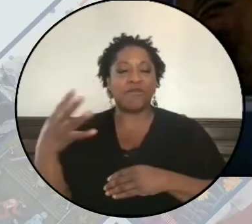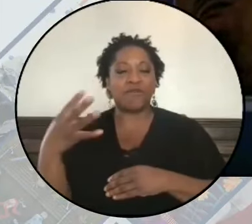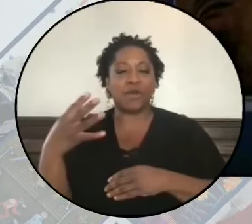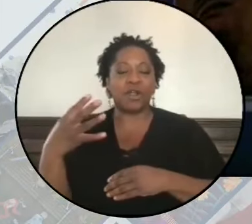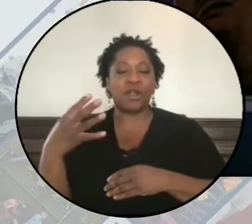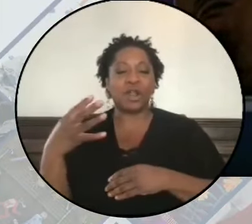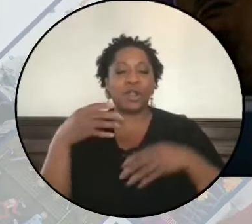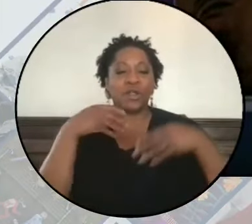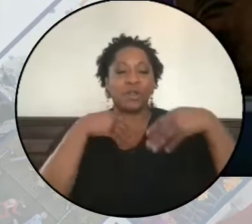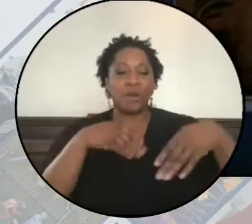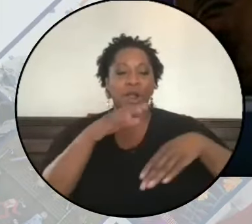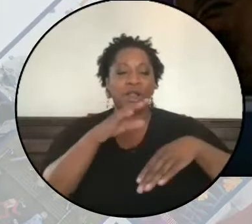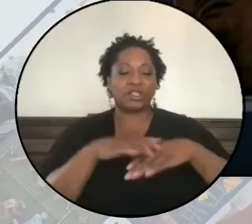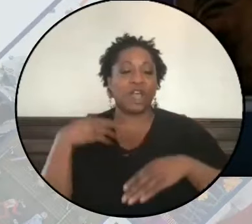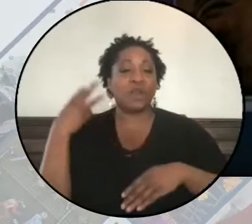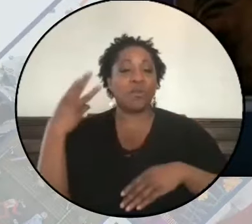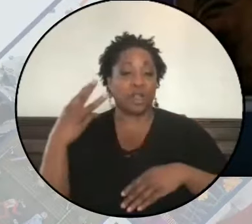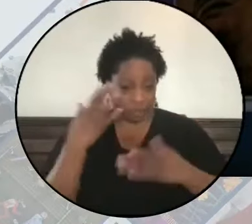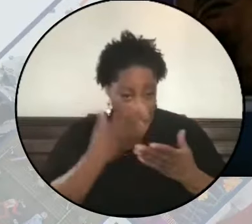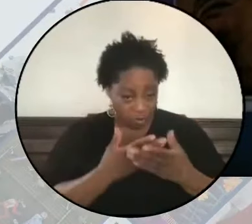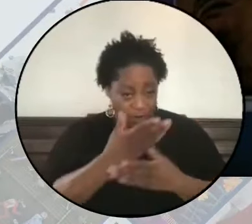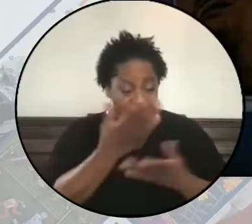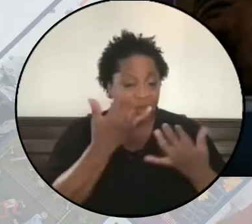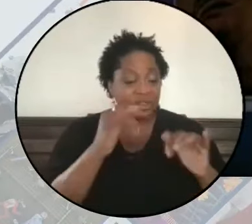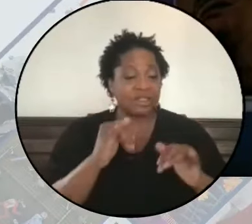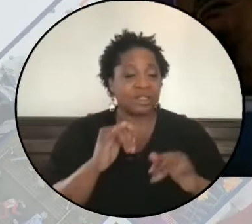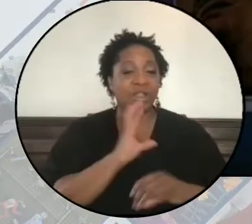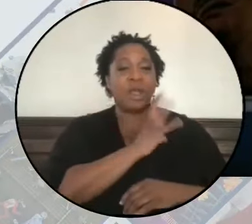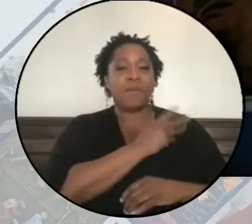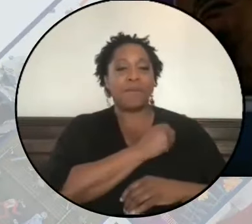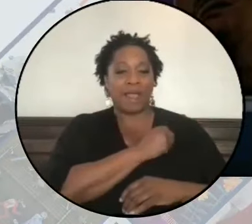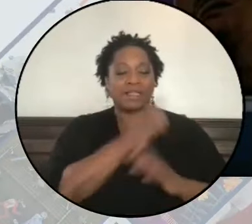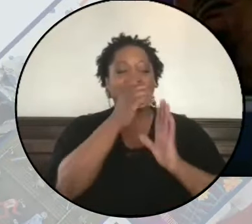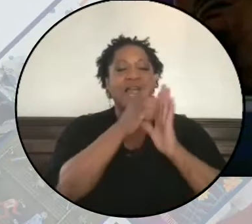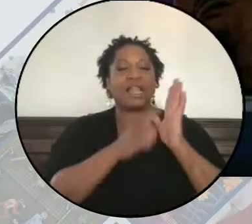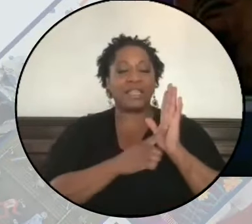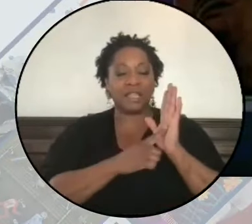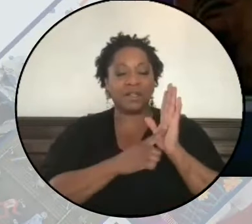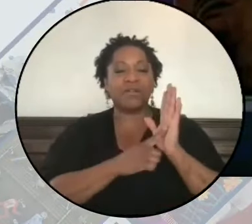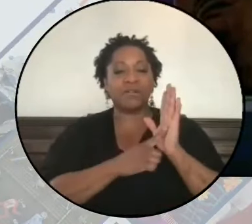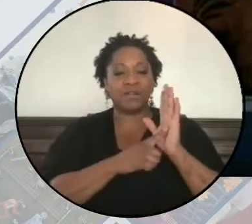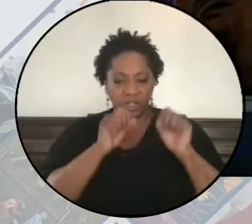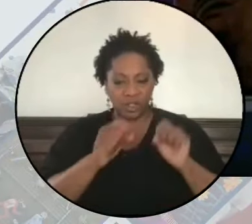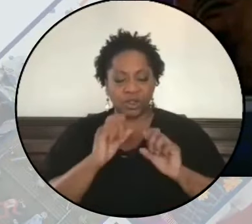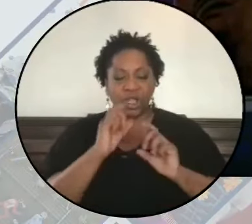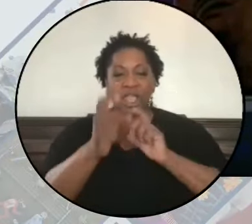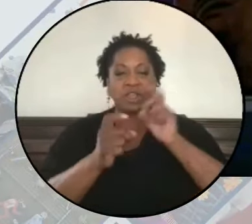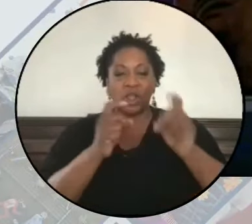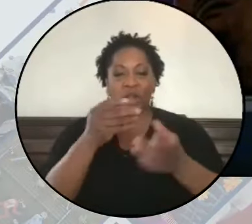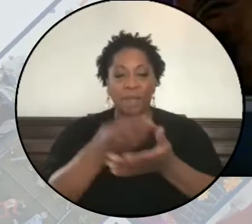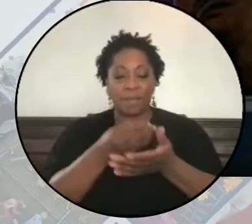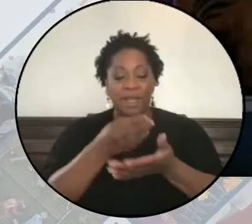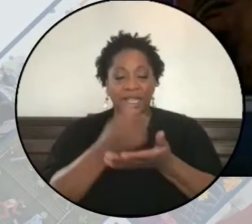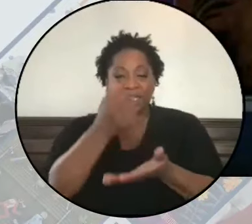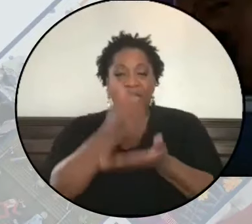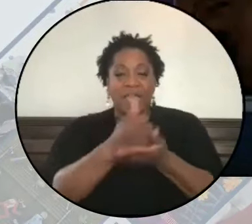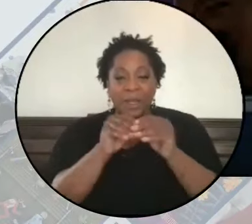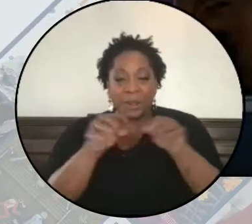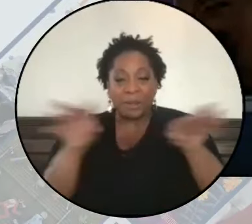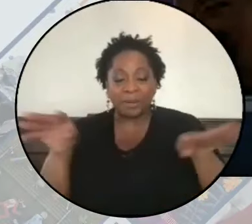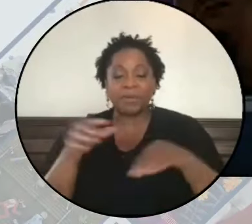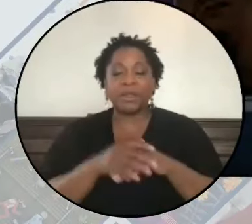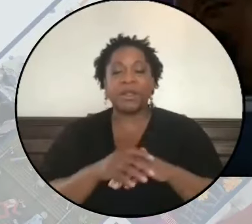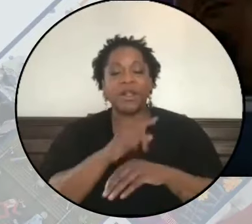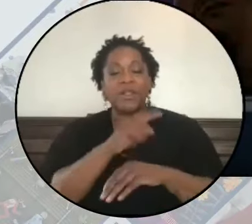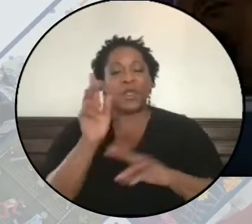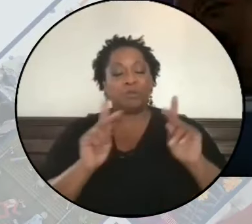on Washington you could still get there um Palestine legal um you can donate to them um they are